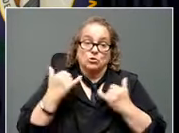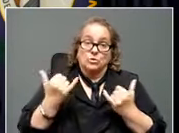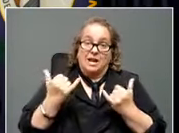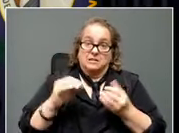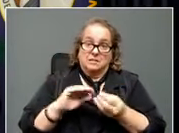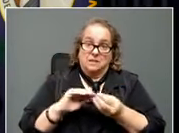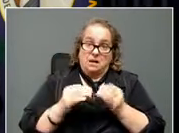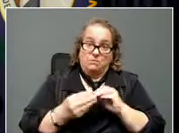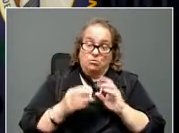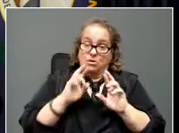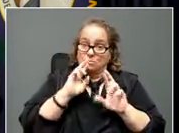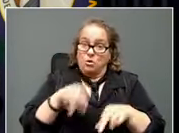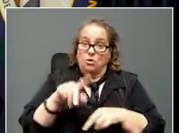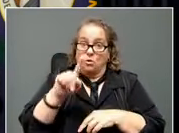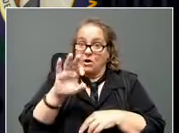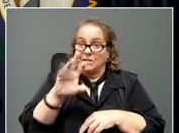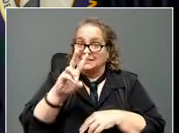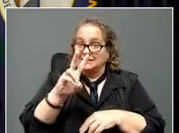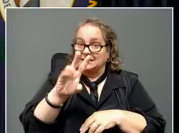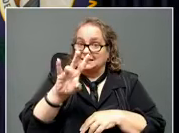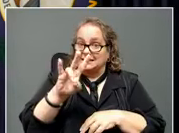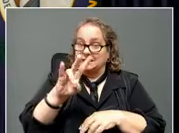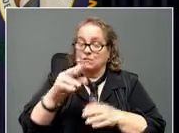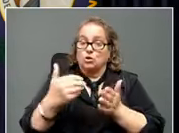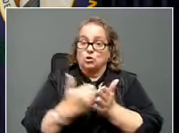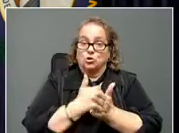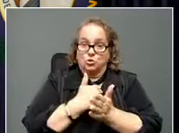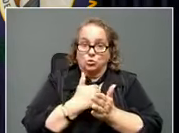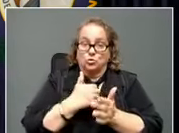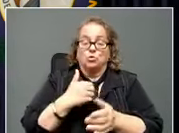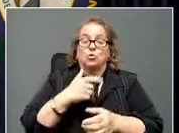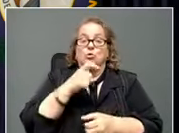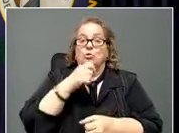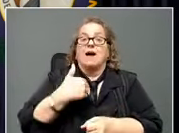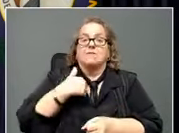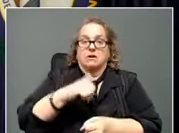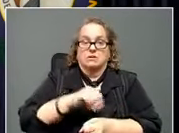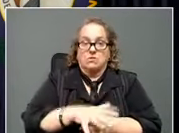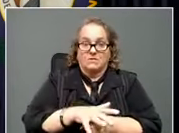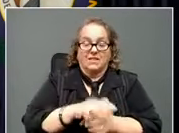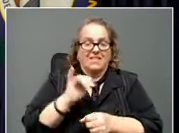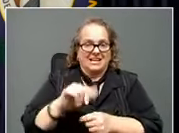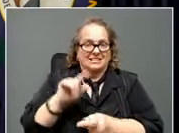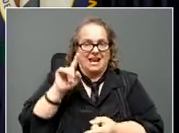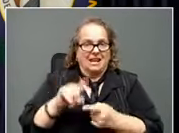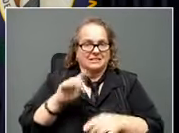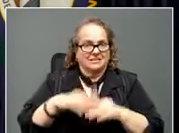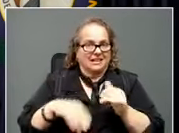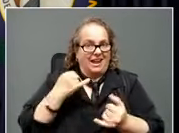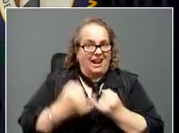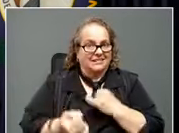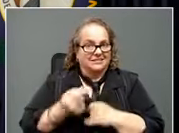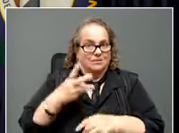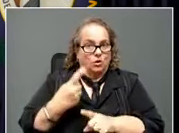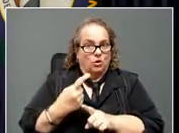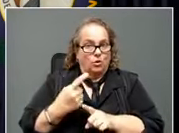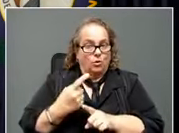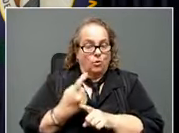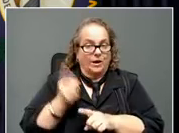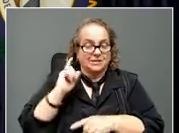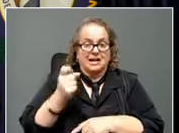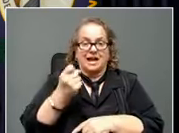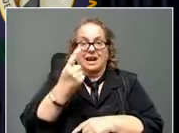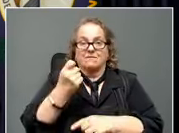report, 167 new positive cases. That's less than the last several weeks. 11 new deaths,